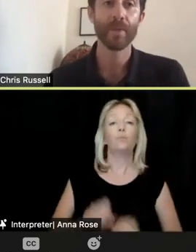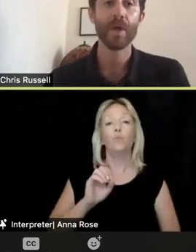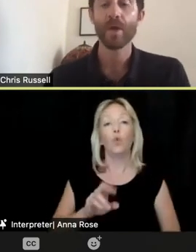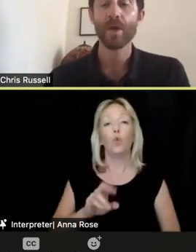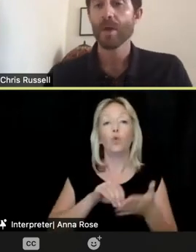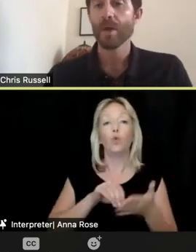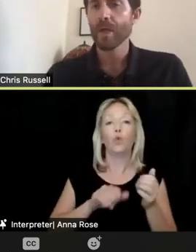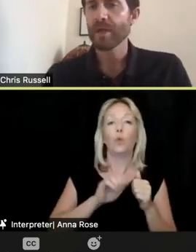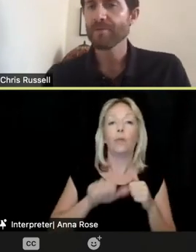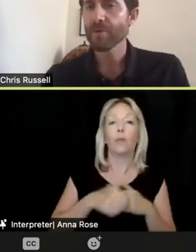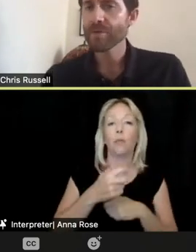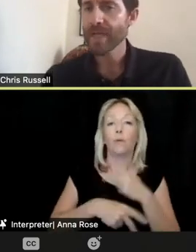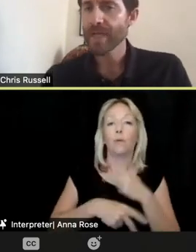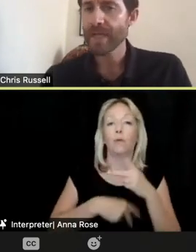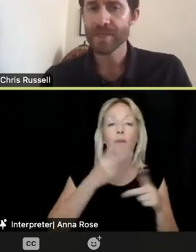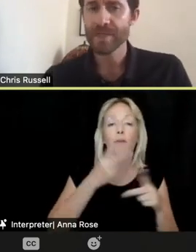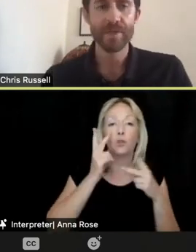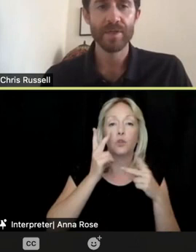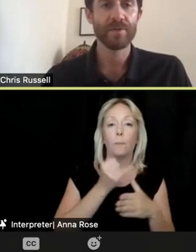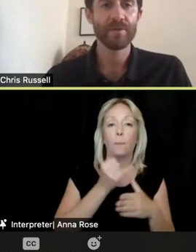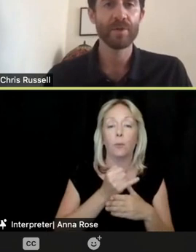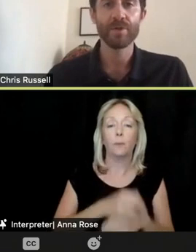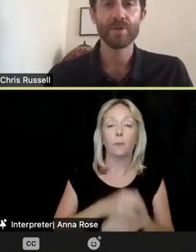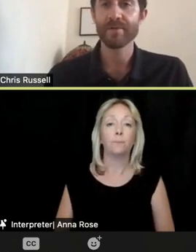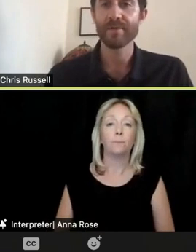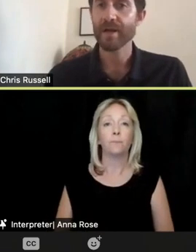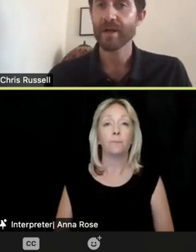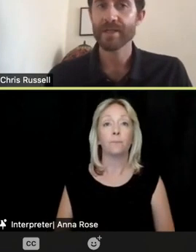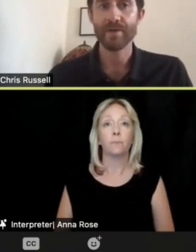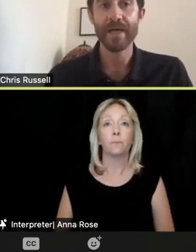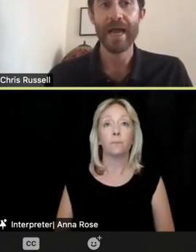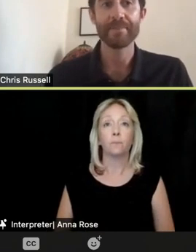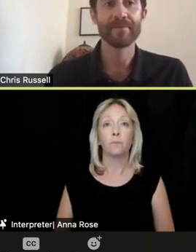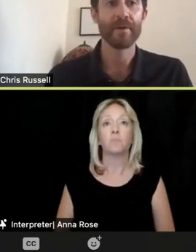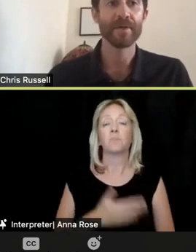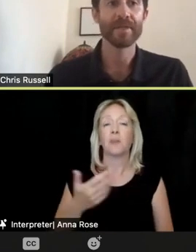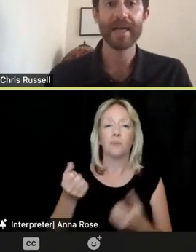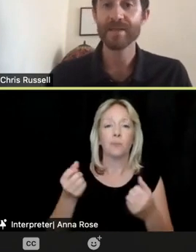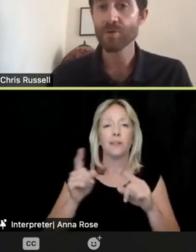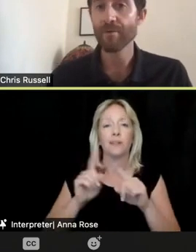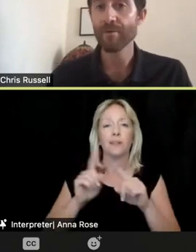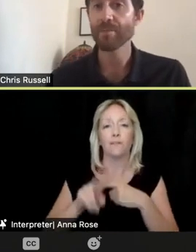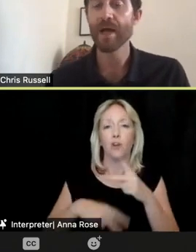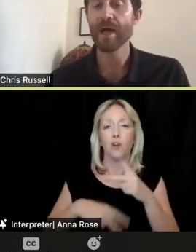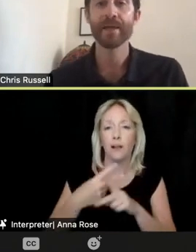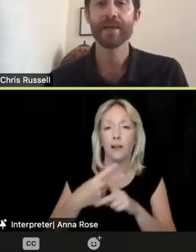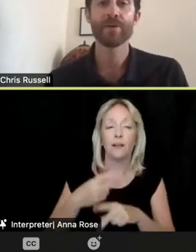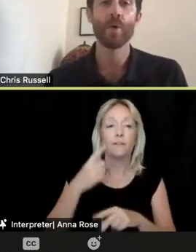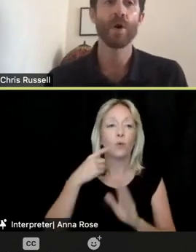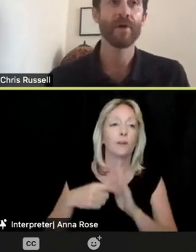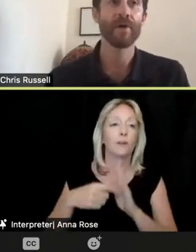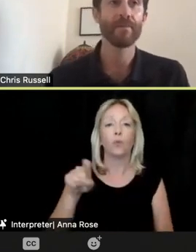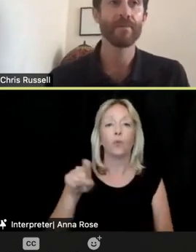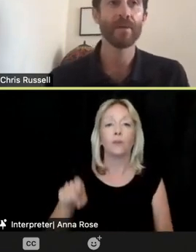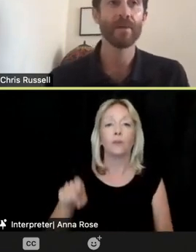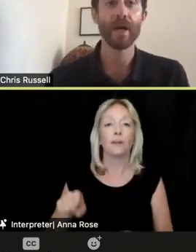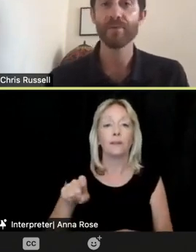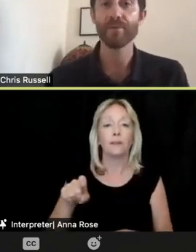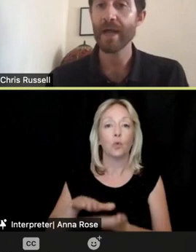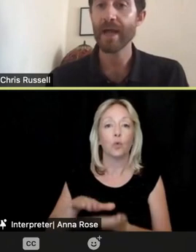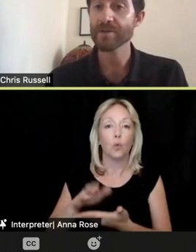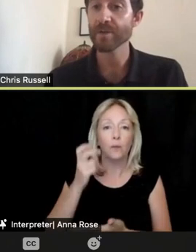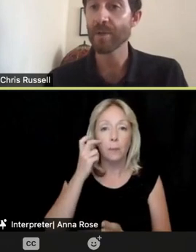impairment. If you use tangible symbols, if you've used the various different types from the Texas School for the Blind or from